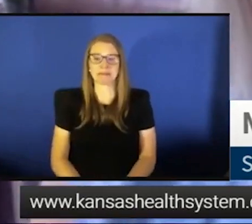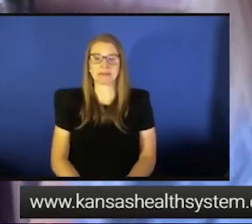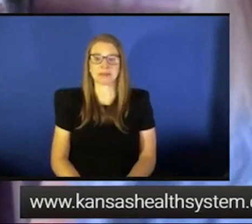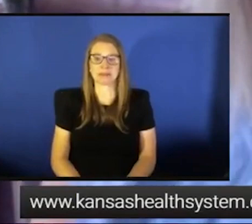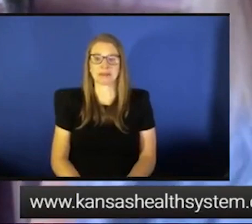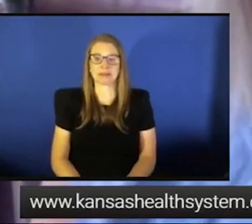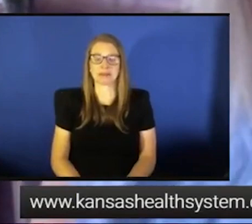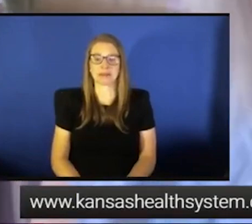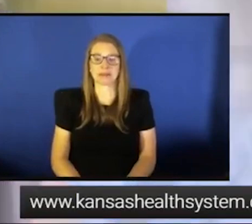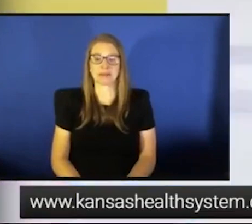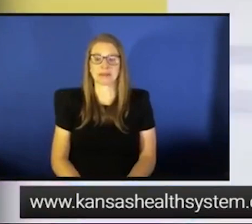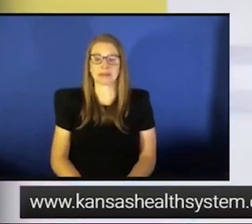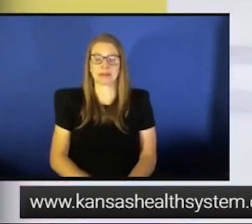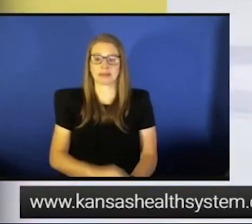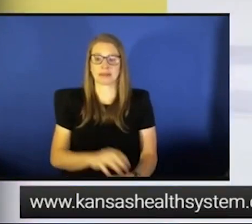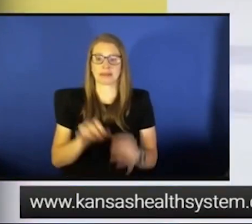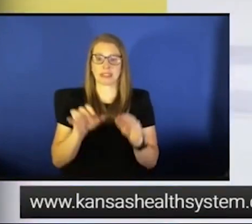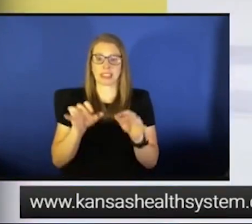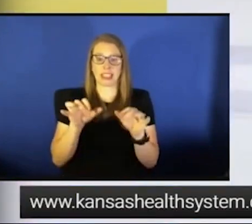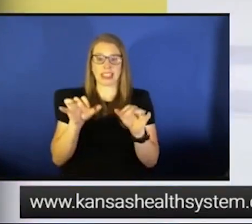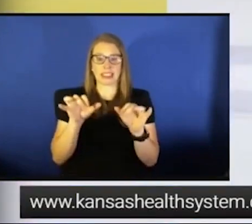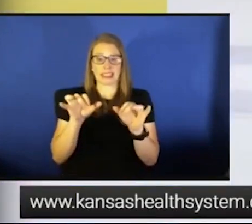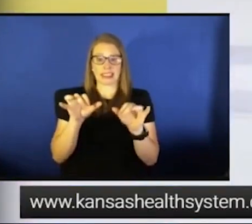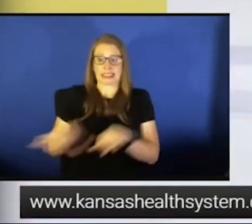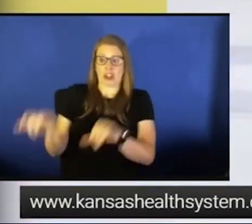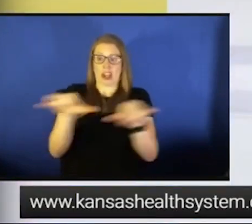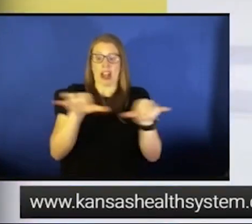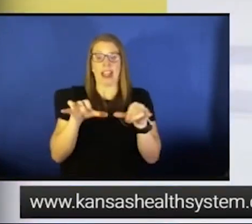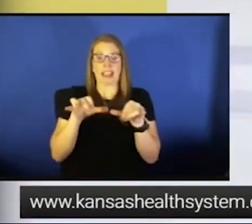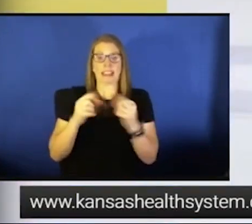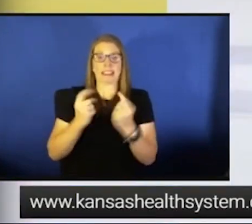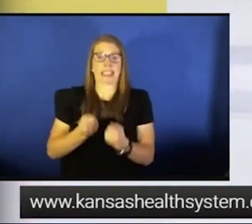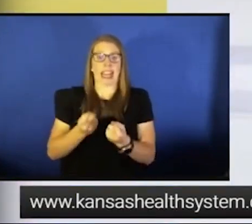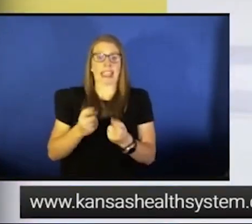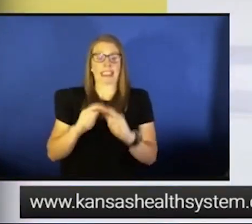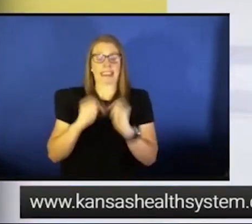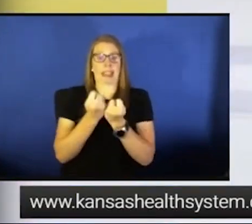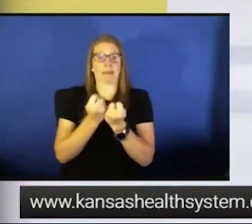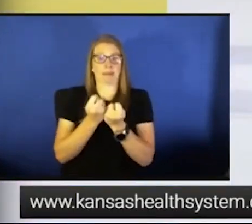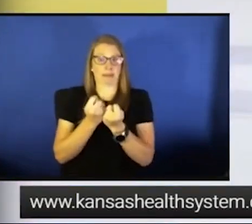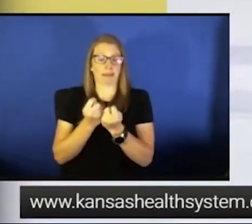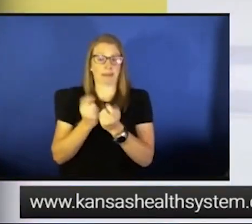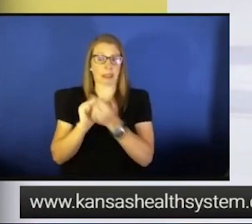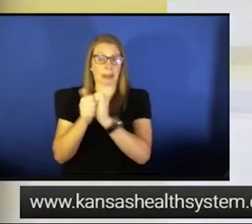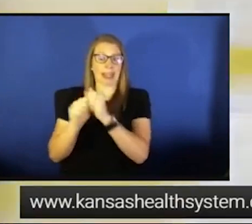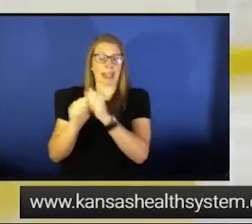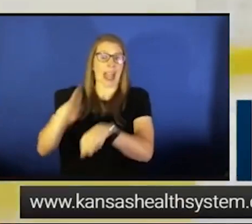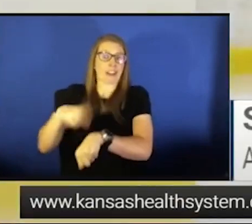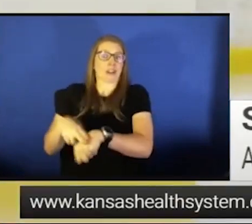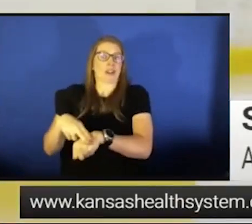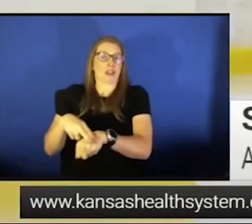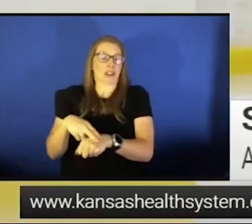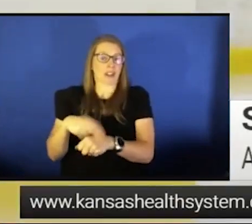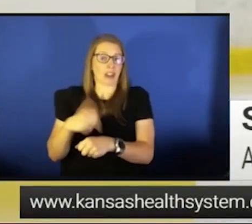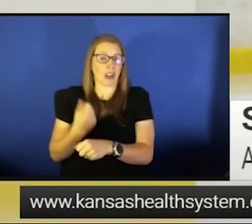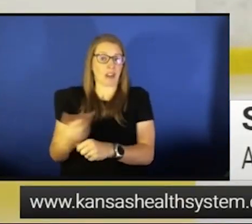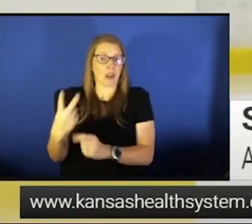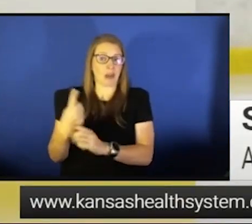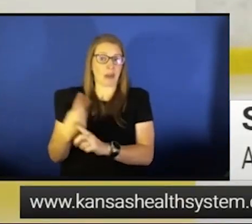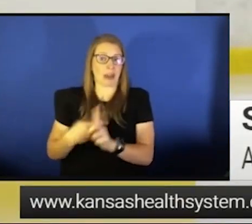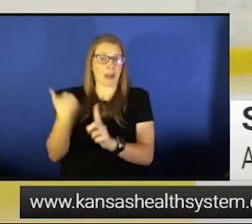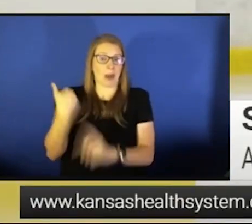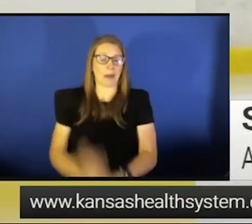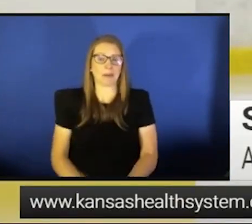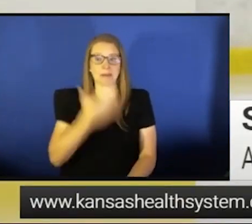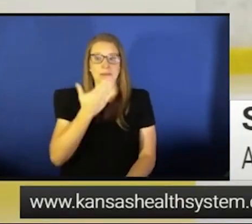an adult synchronized skating team. We actually just competed at nationals a few months ago. Fantastic. Congratulations. Dr. Thank Lechtenberg,